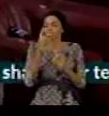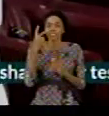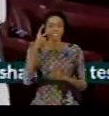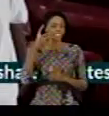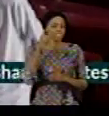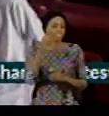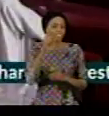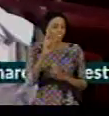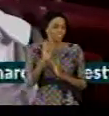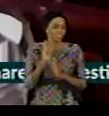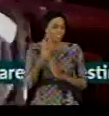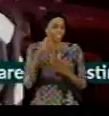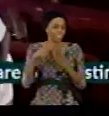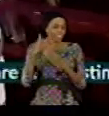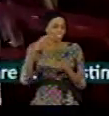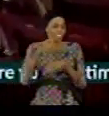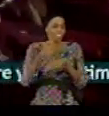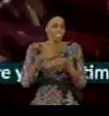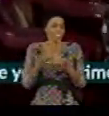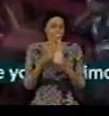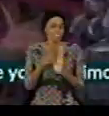close and good night